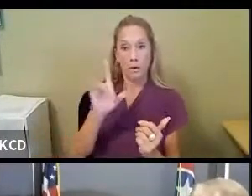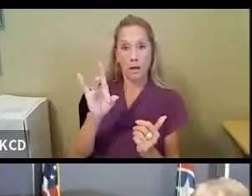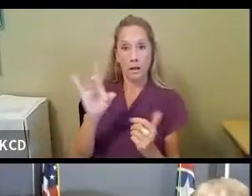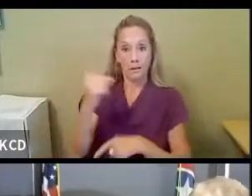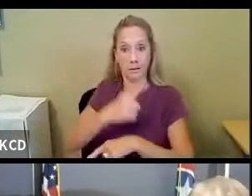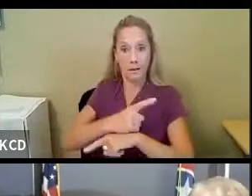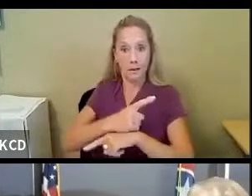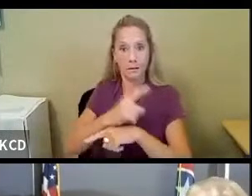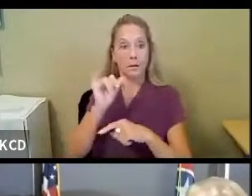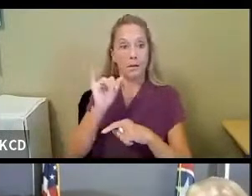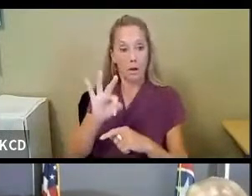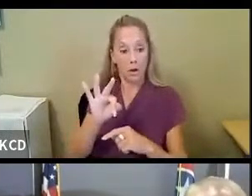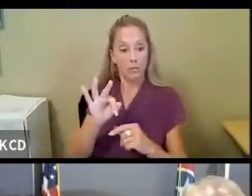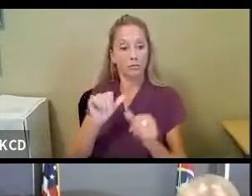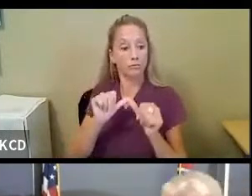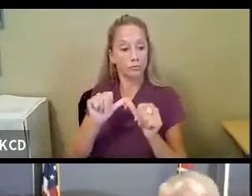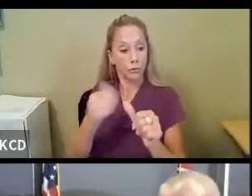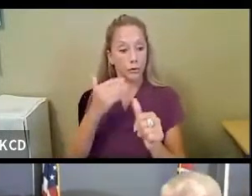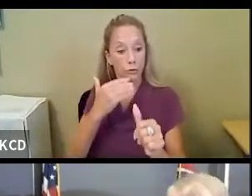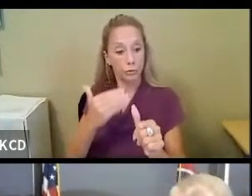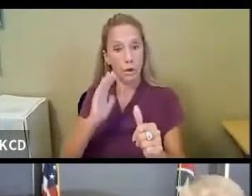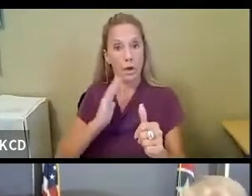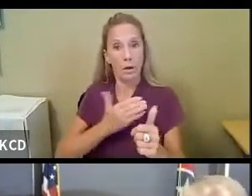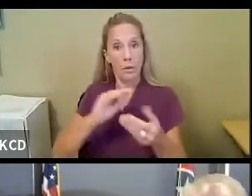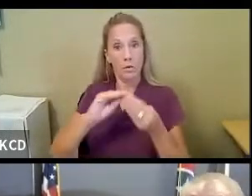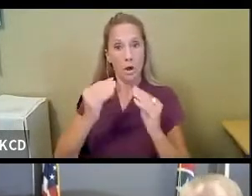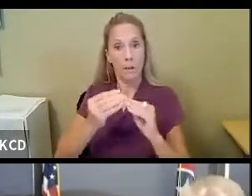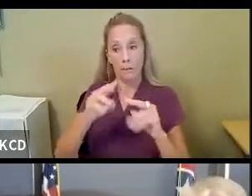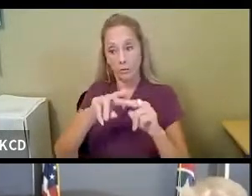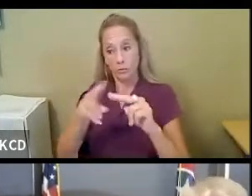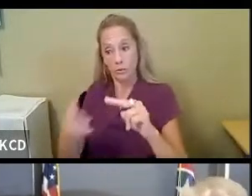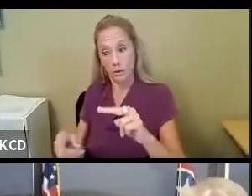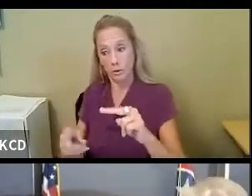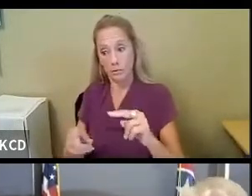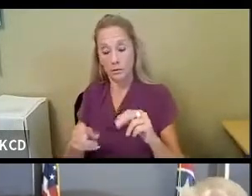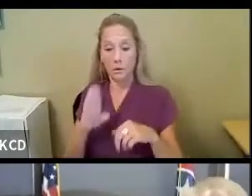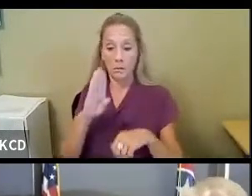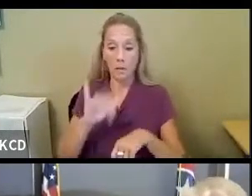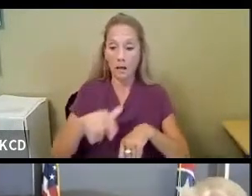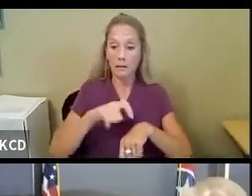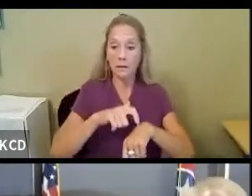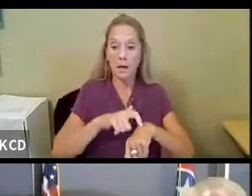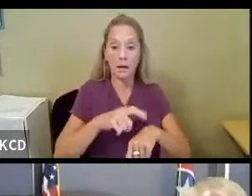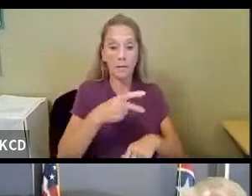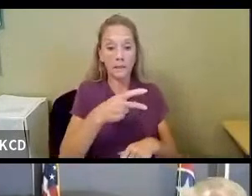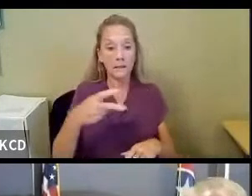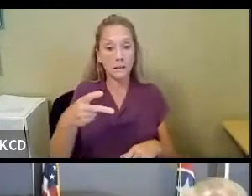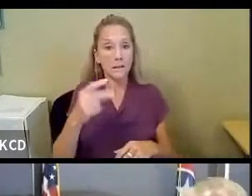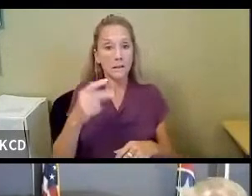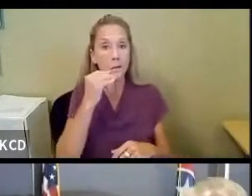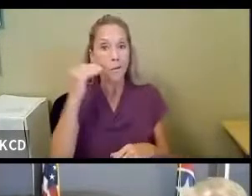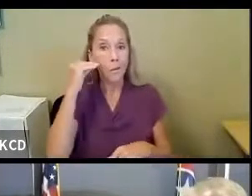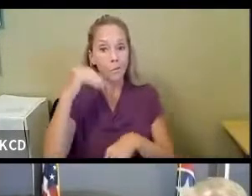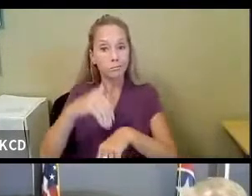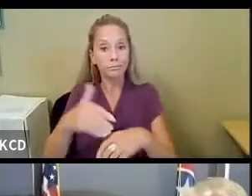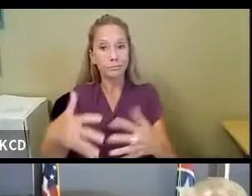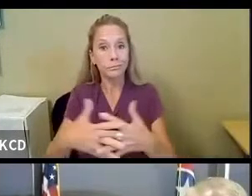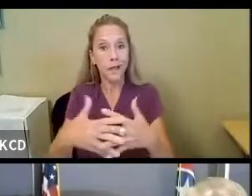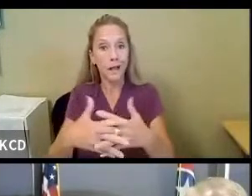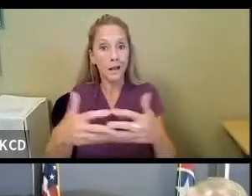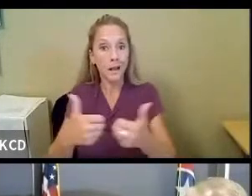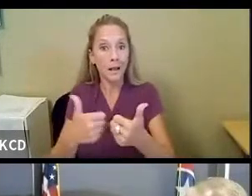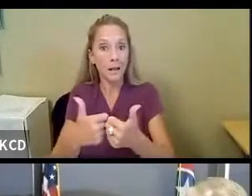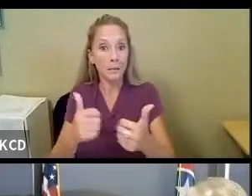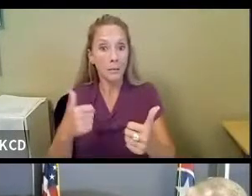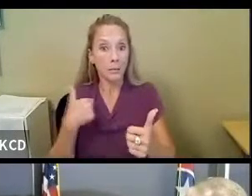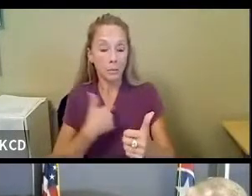and our numbers go down, by the second home game, we could potentially have this over with. So we need to, it's one of those